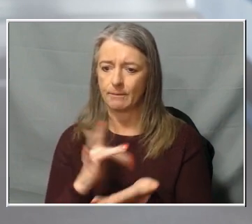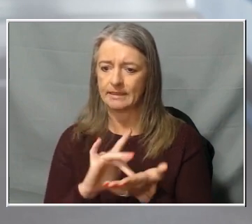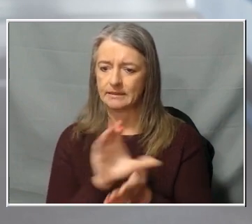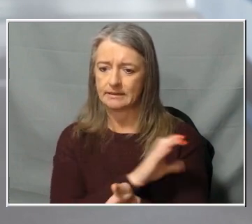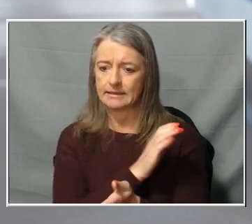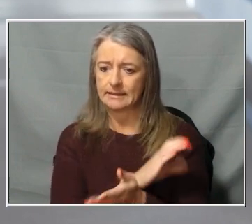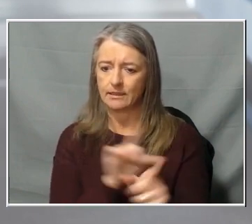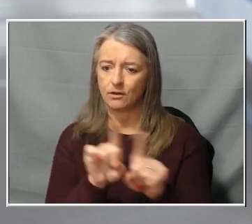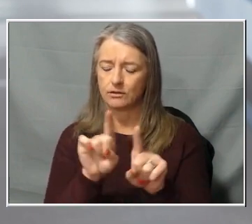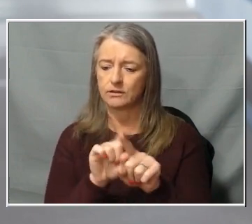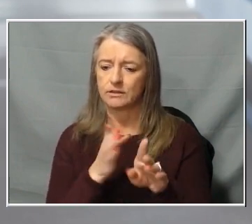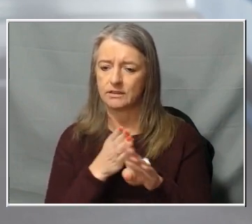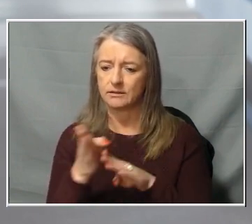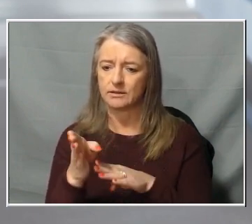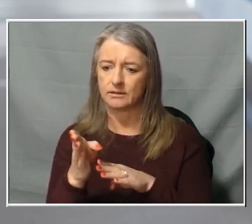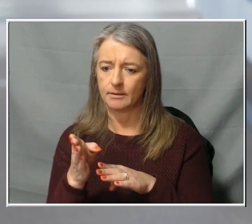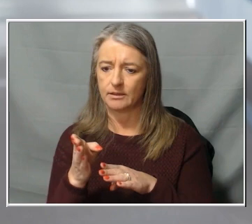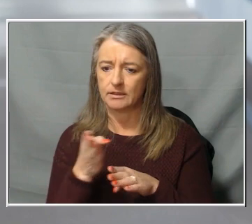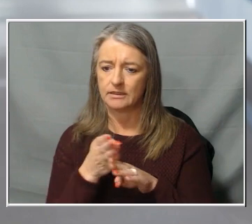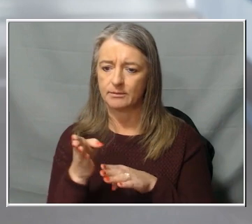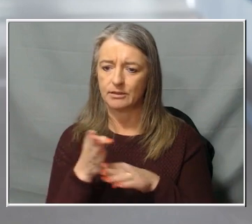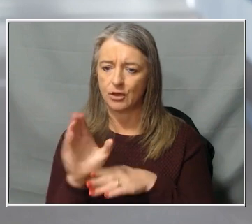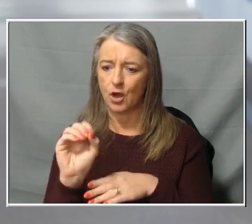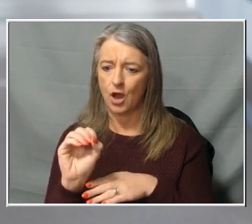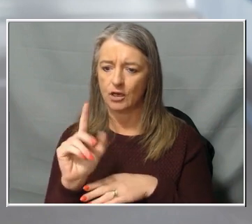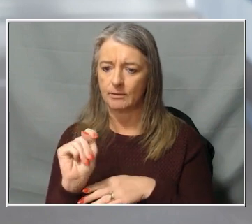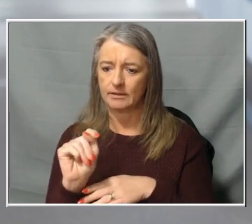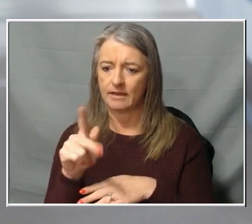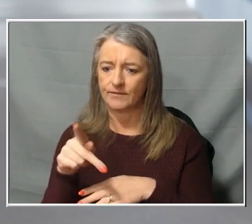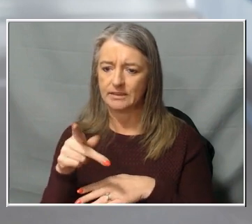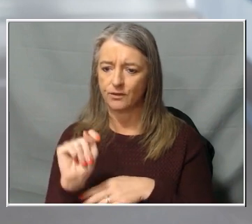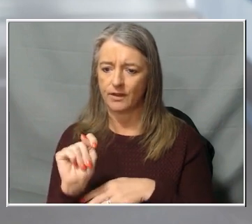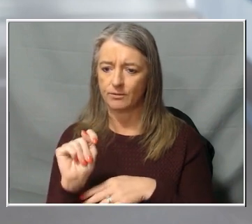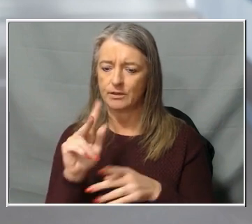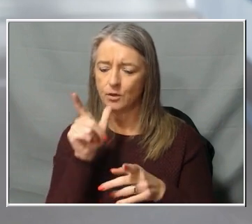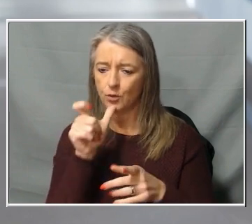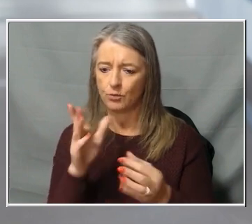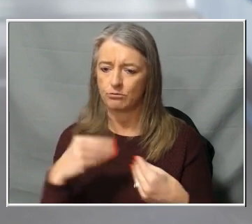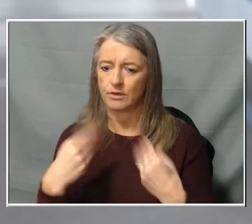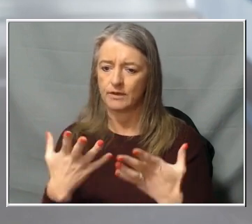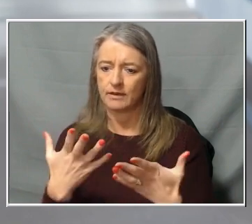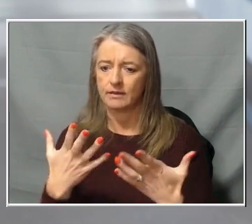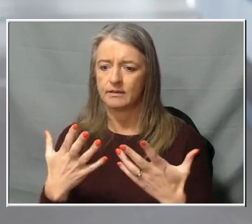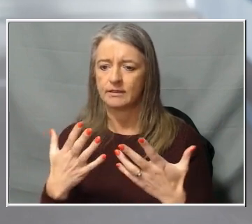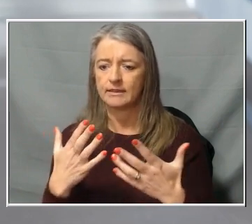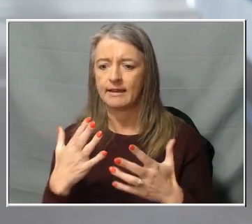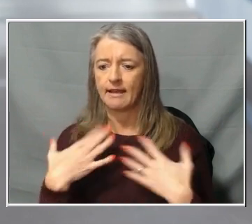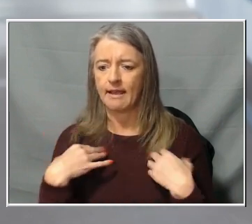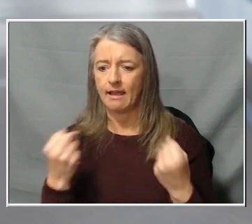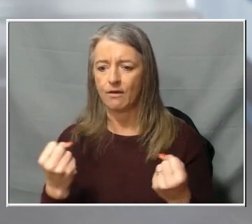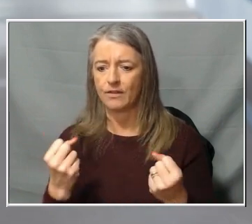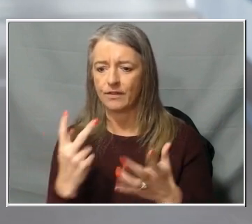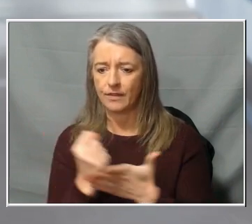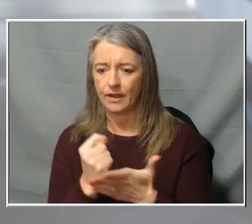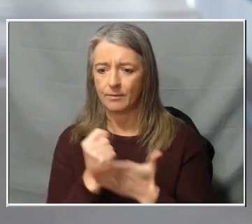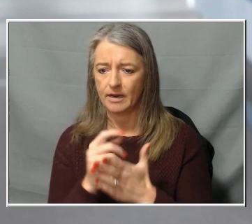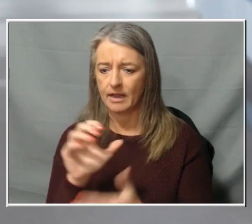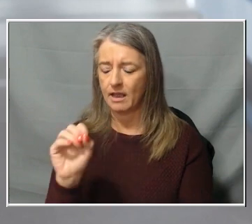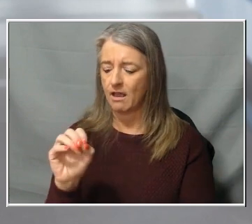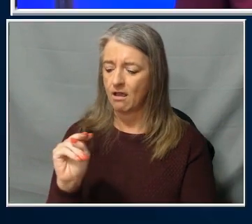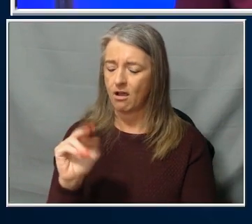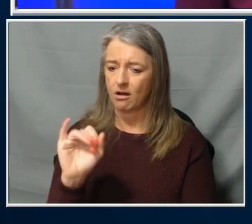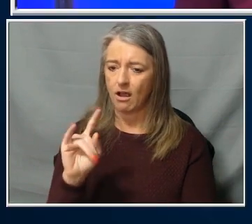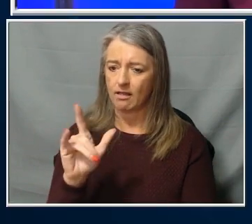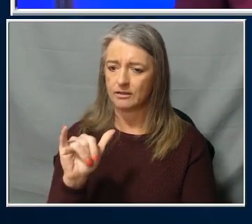well as specialty occupational and physical therapists that provide pelvic health therapy and oncology lymphedema therapy.